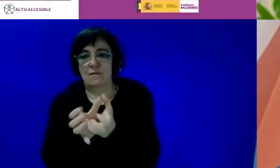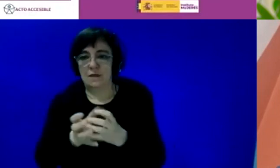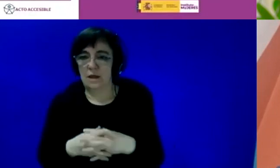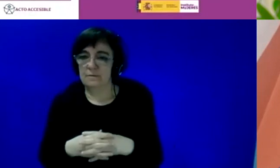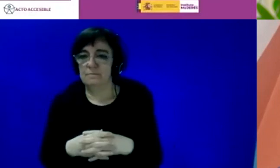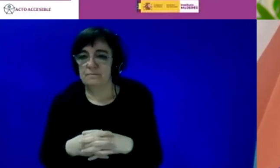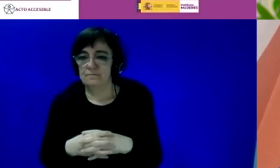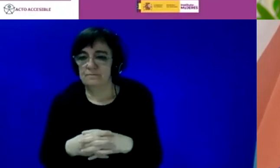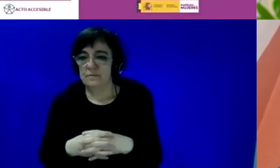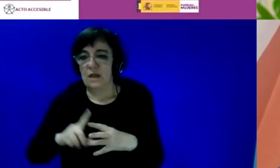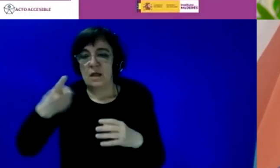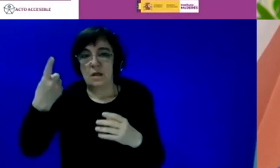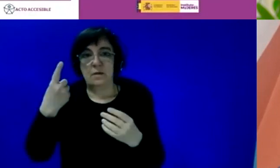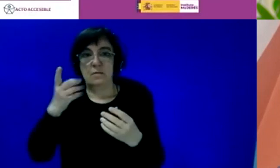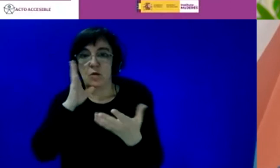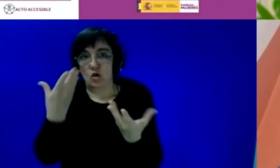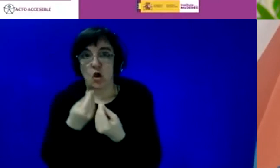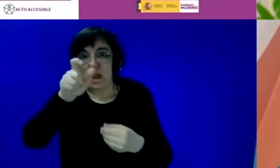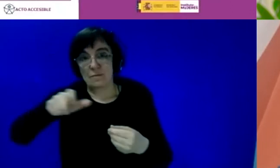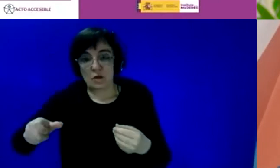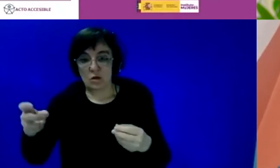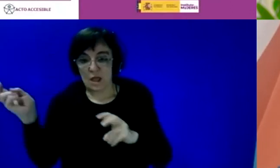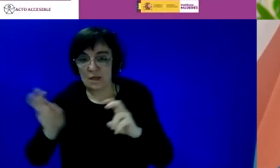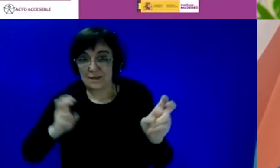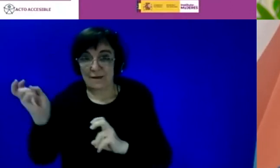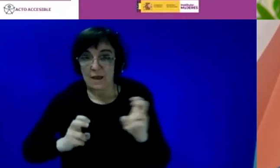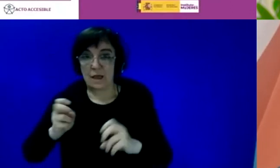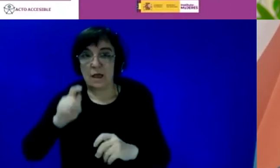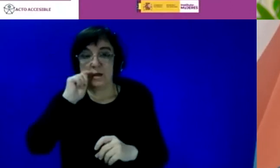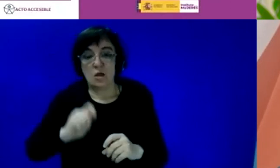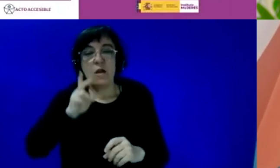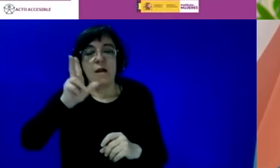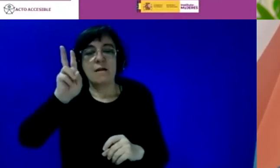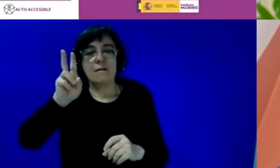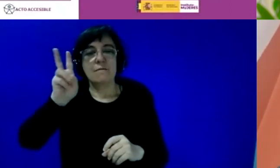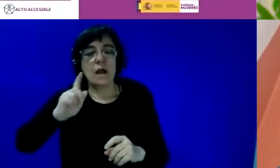centers have been equipped with accessibility measures.